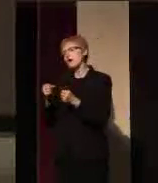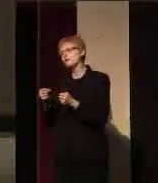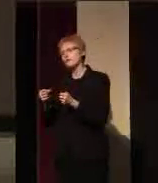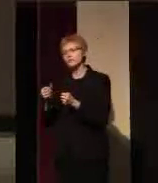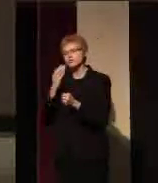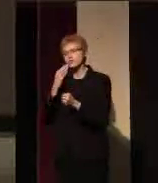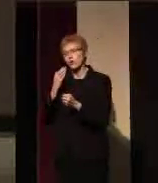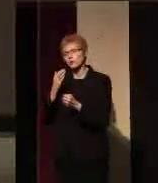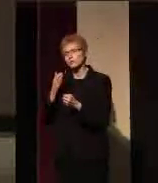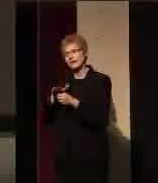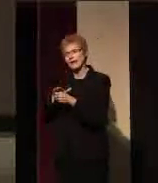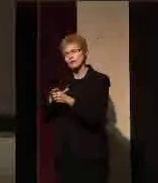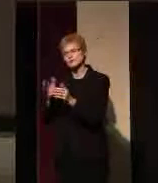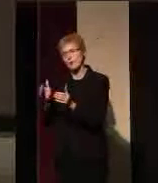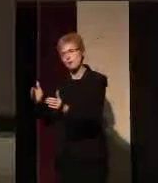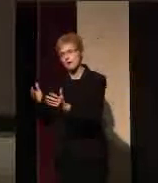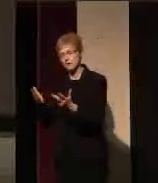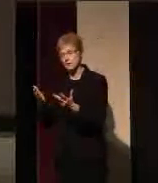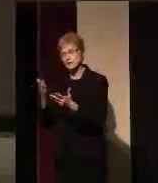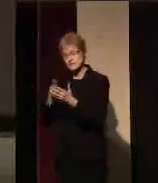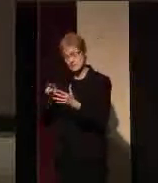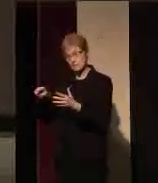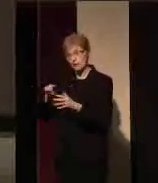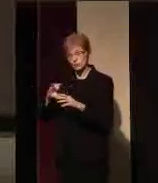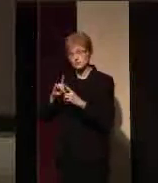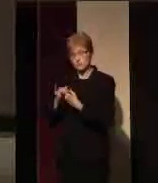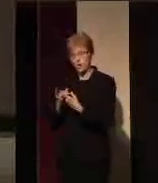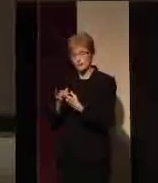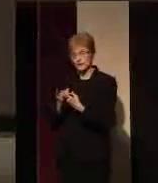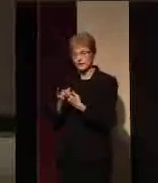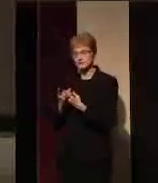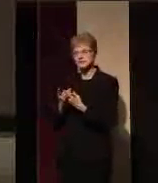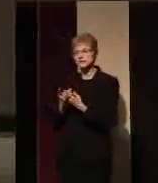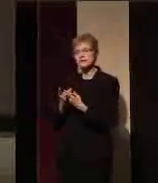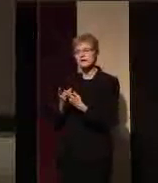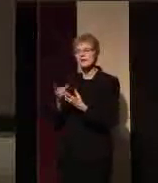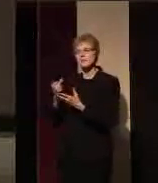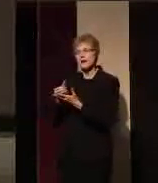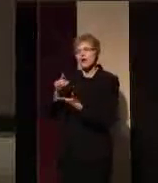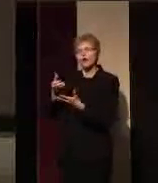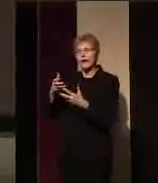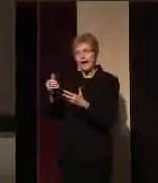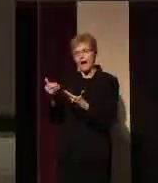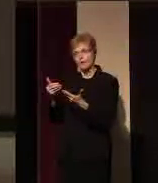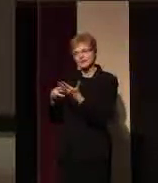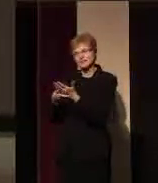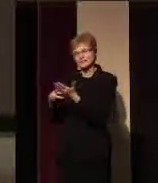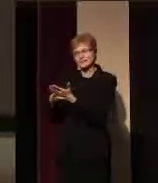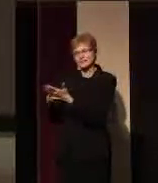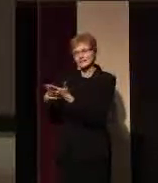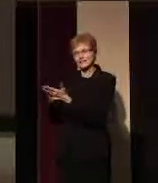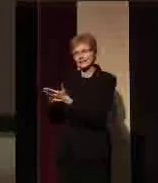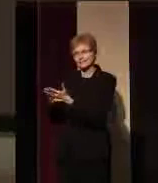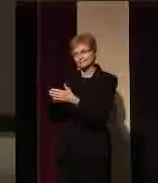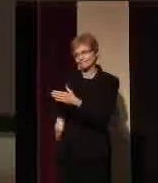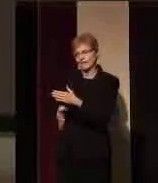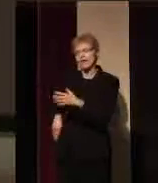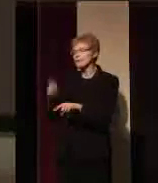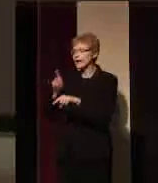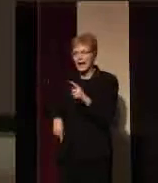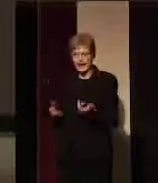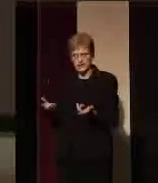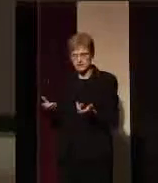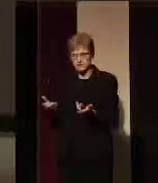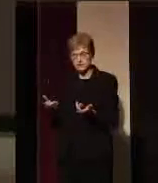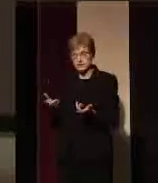those. What I'm saying is some of those departments that lived off of ticket revenue can no longer do that. So they've simply either gone away